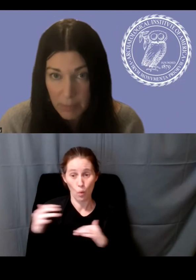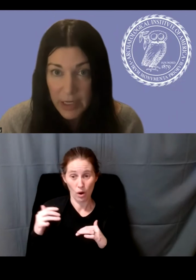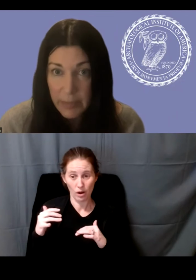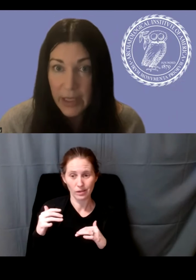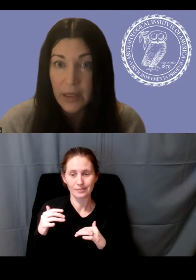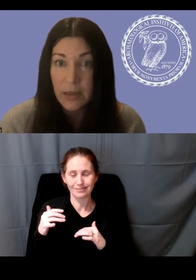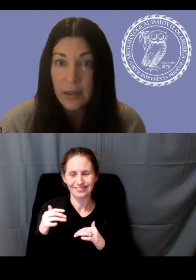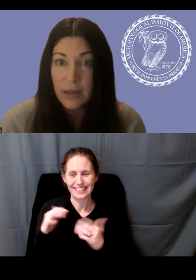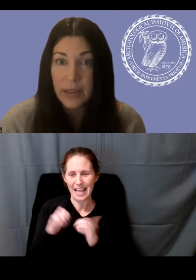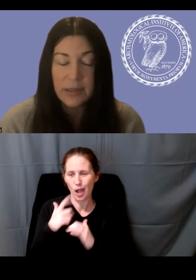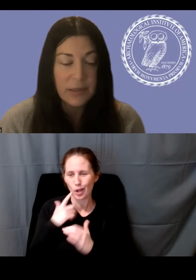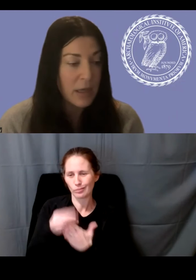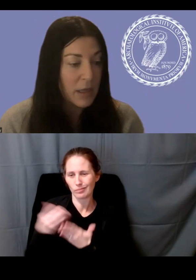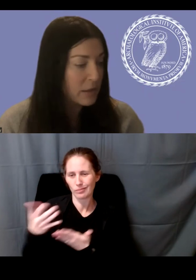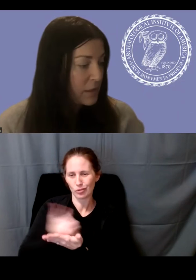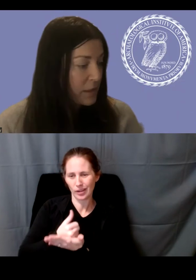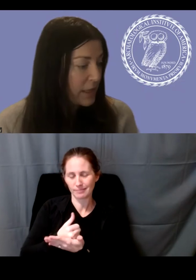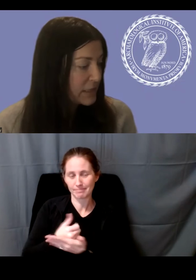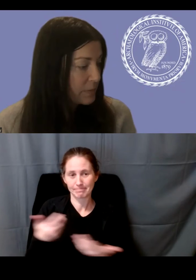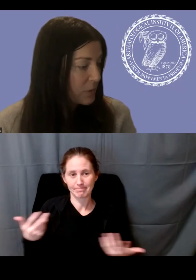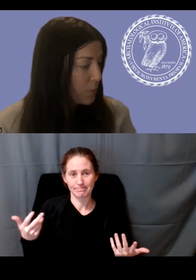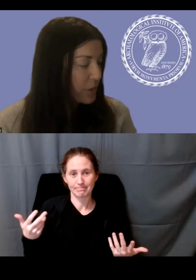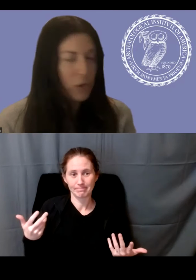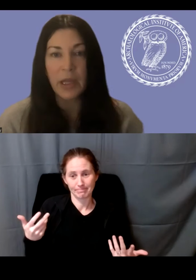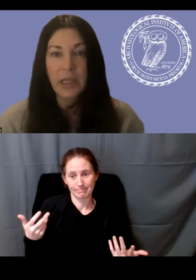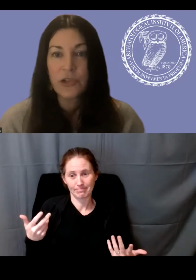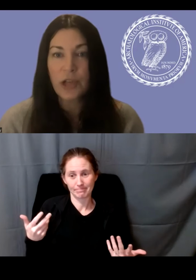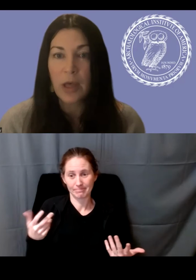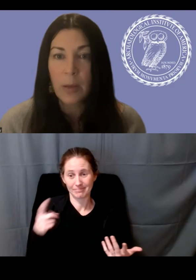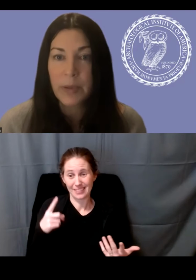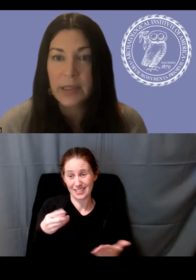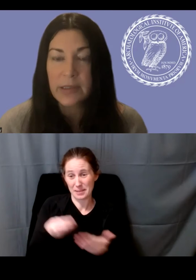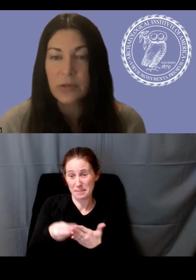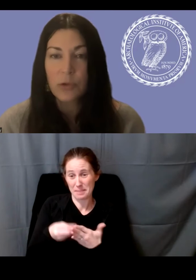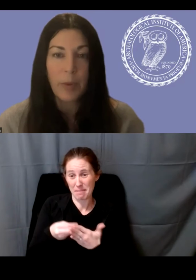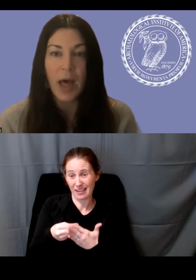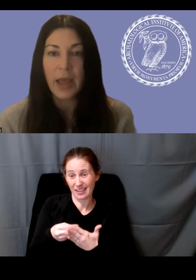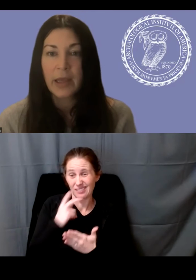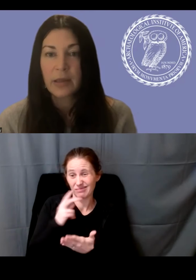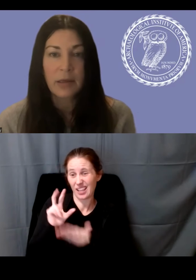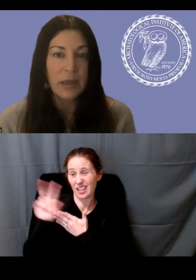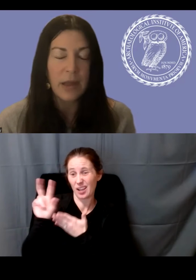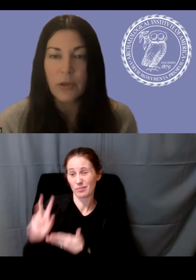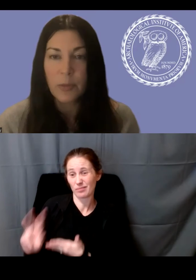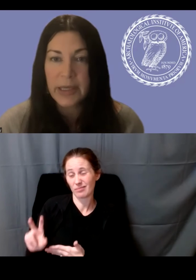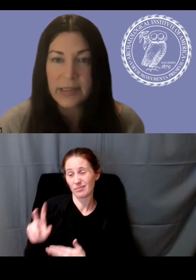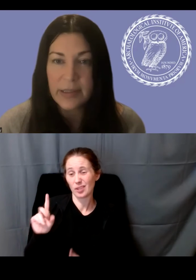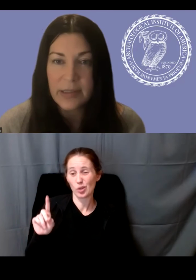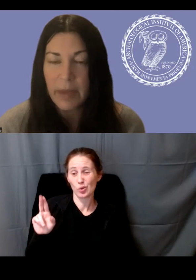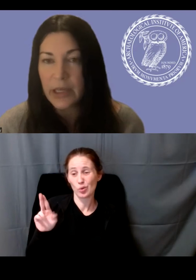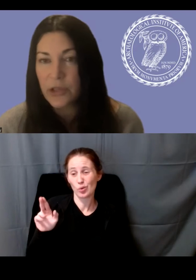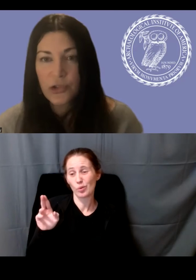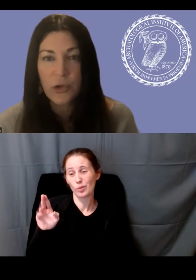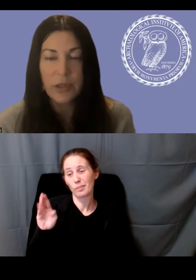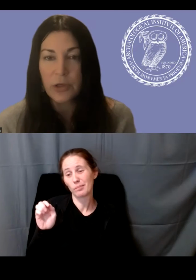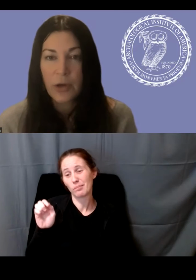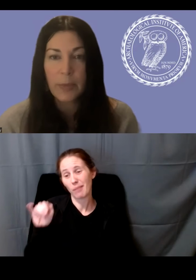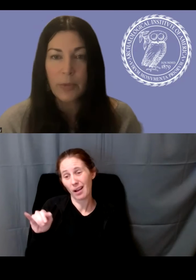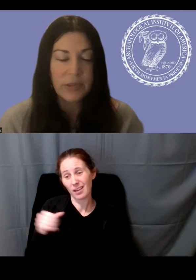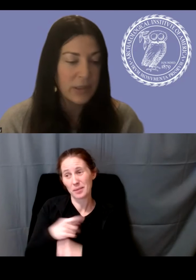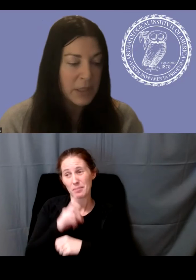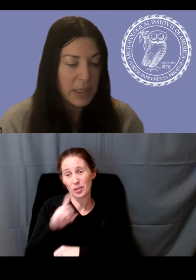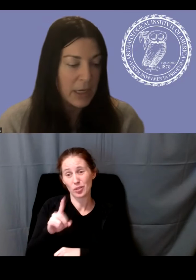It's money making. It's putting your money in shell companies in Dubai and other places, and making sure that